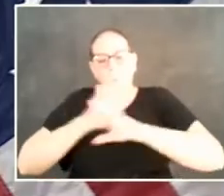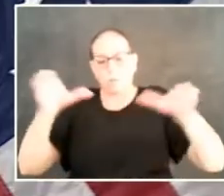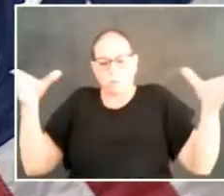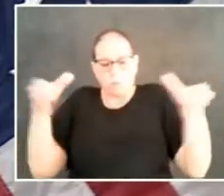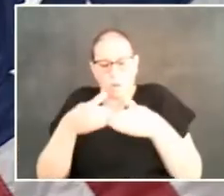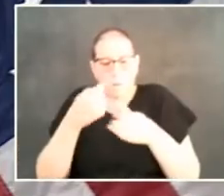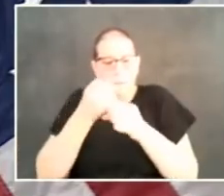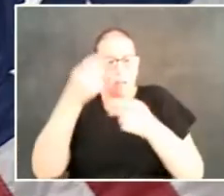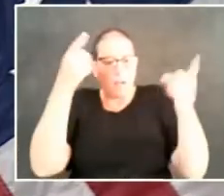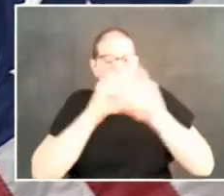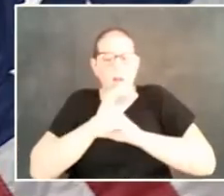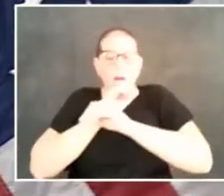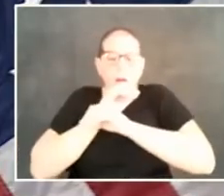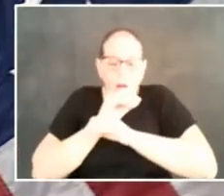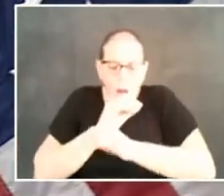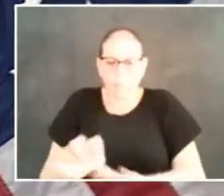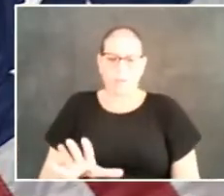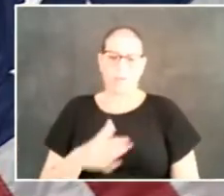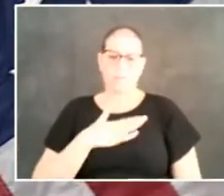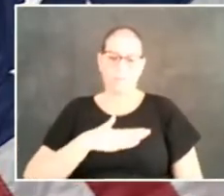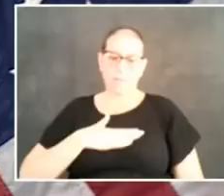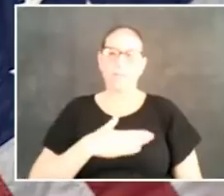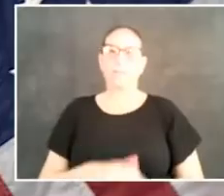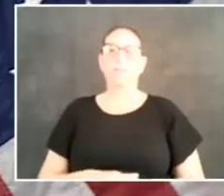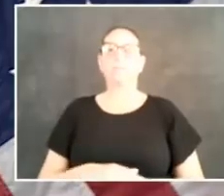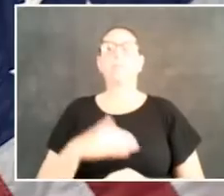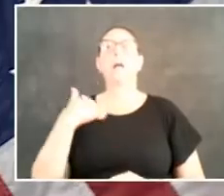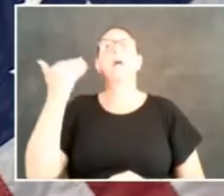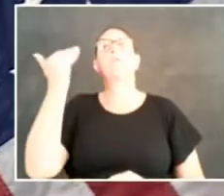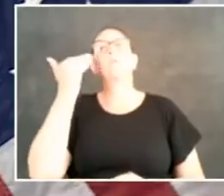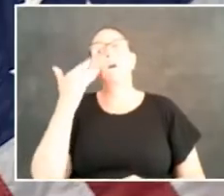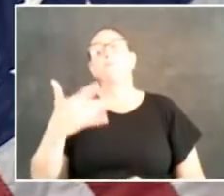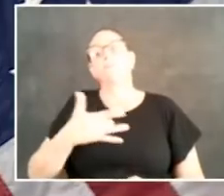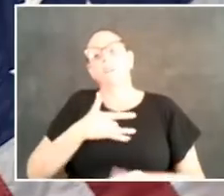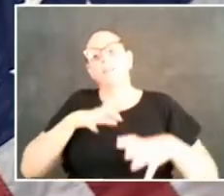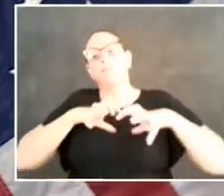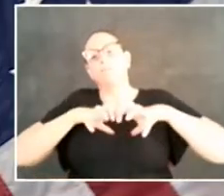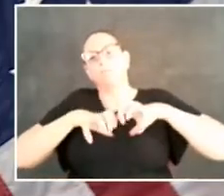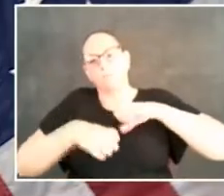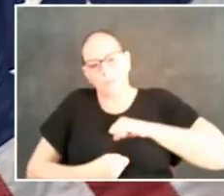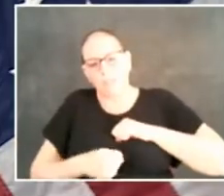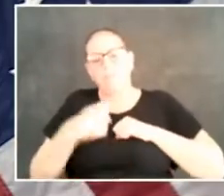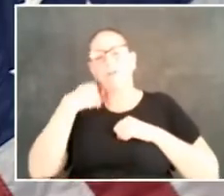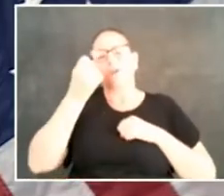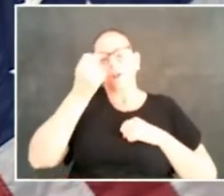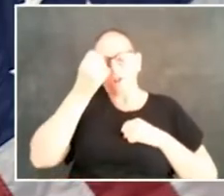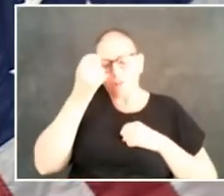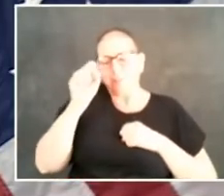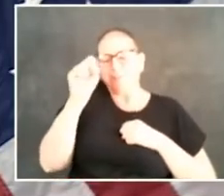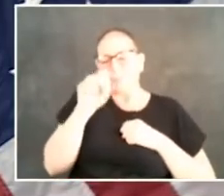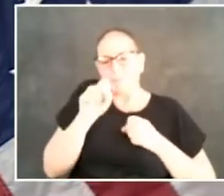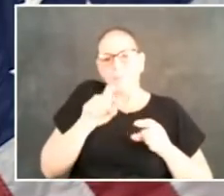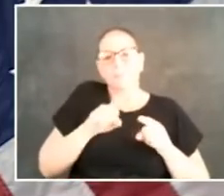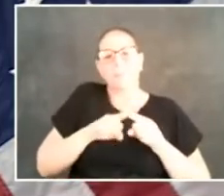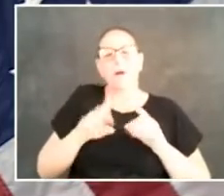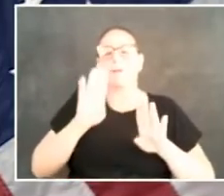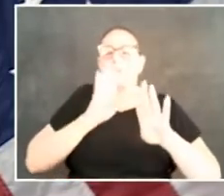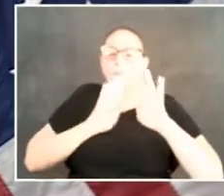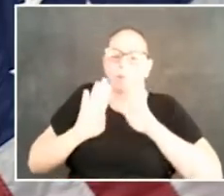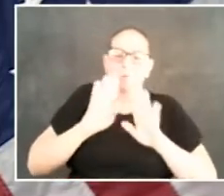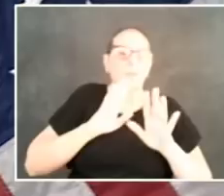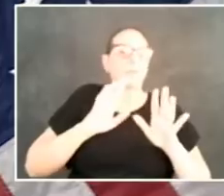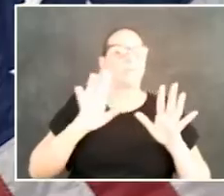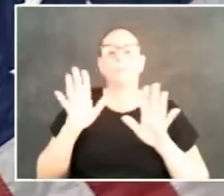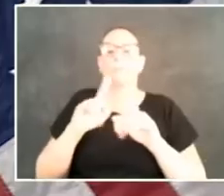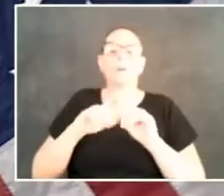And I find it particularly painful and frustrating if it's a funeral or a memorial, something honoring someone who's passed